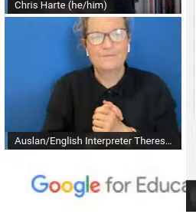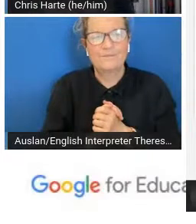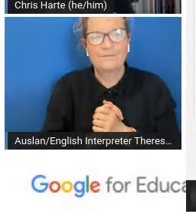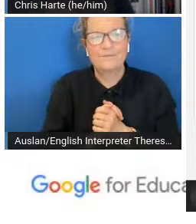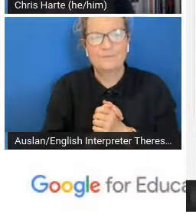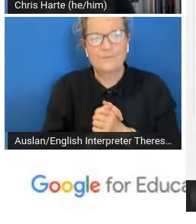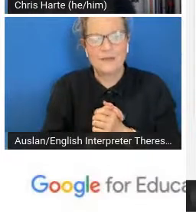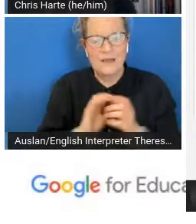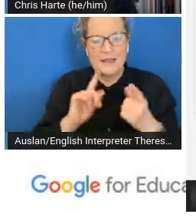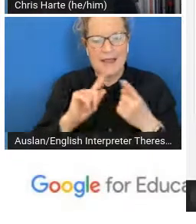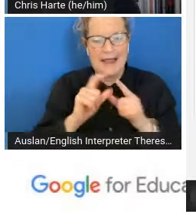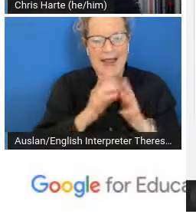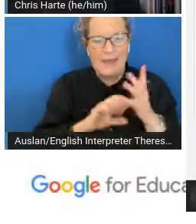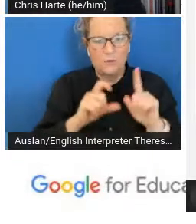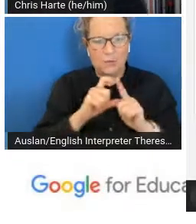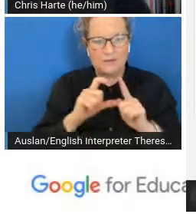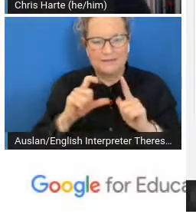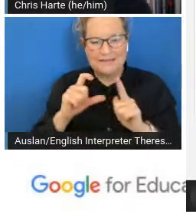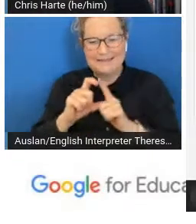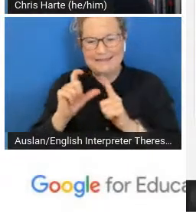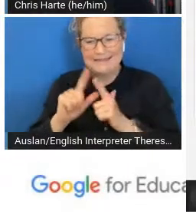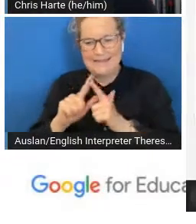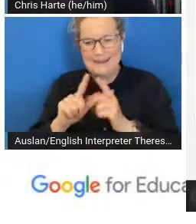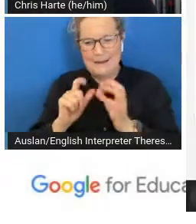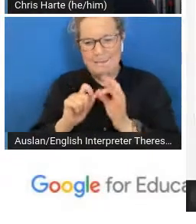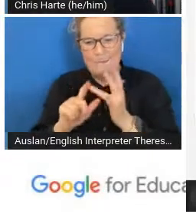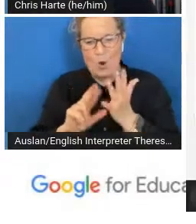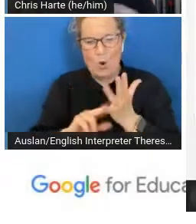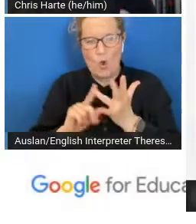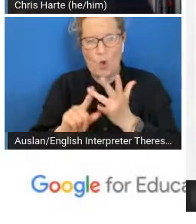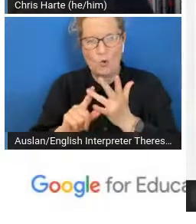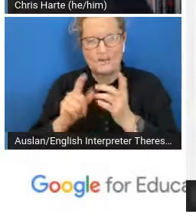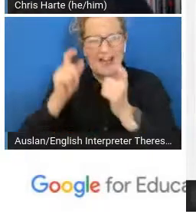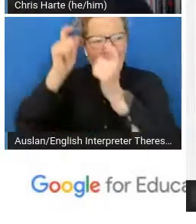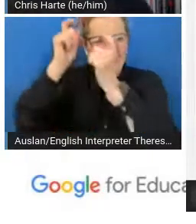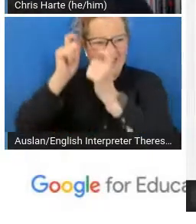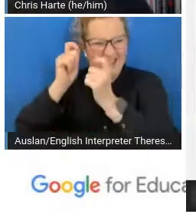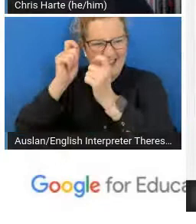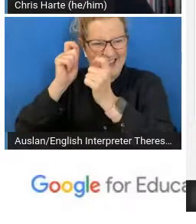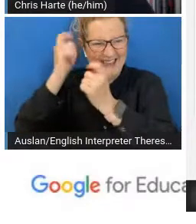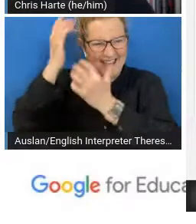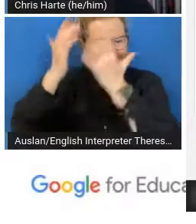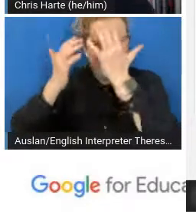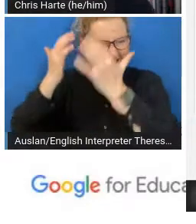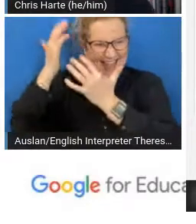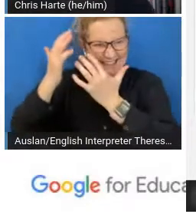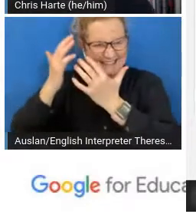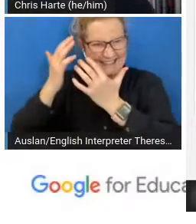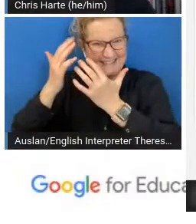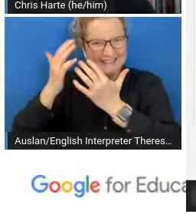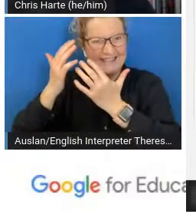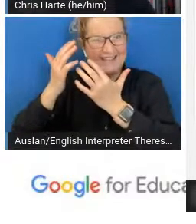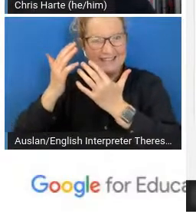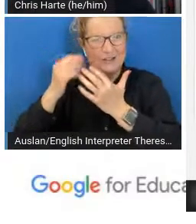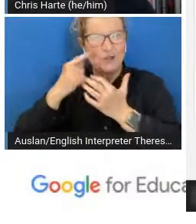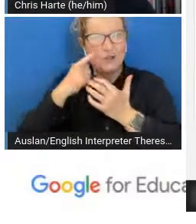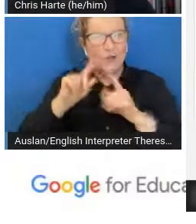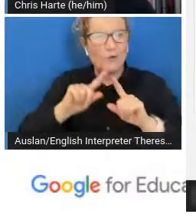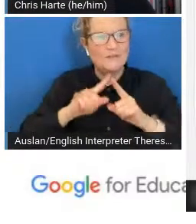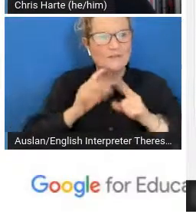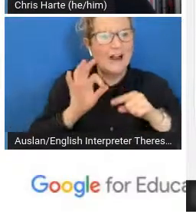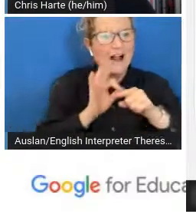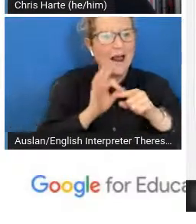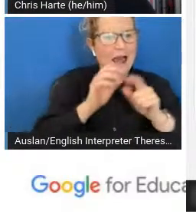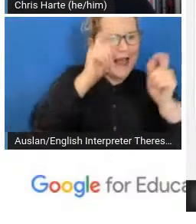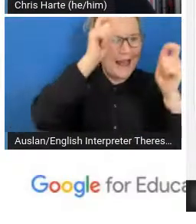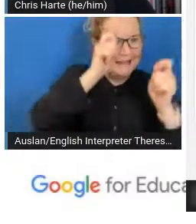Edward de Bono's thinking hats. So where the different hats represent different colors. Where the different